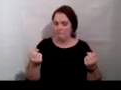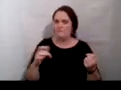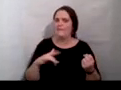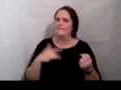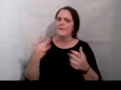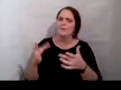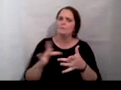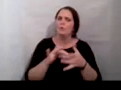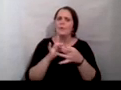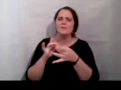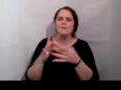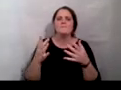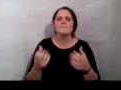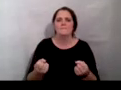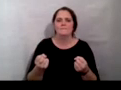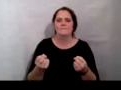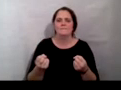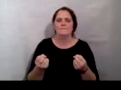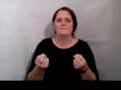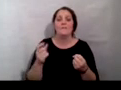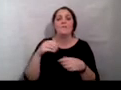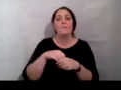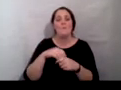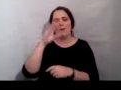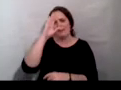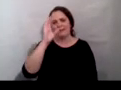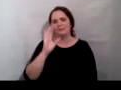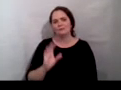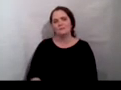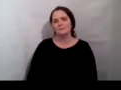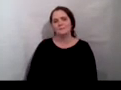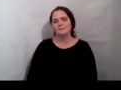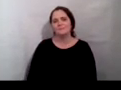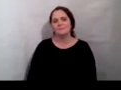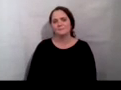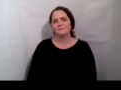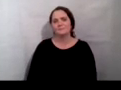cohesion, and they do those things with country.